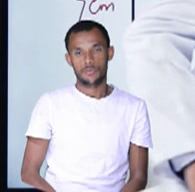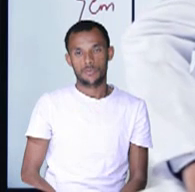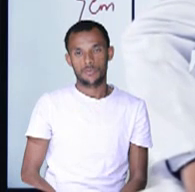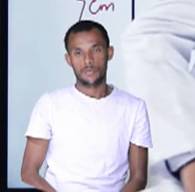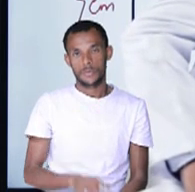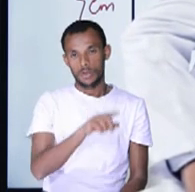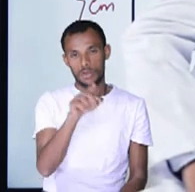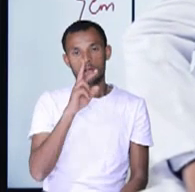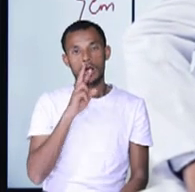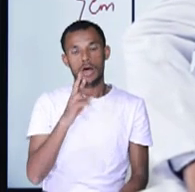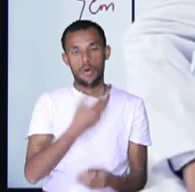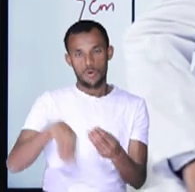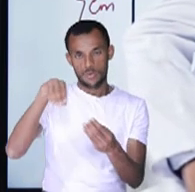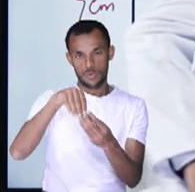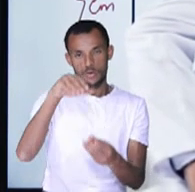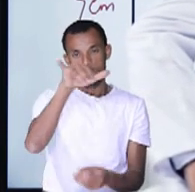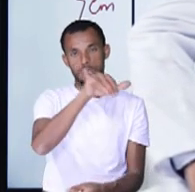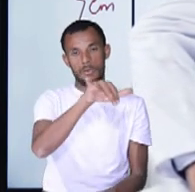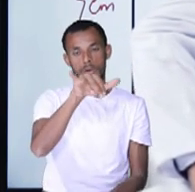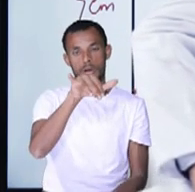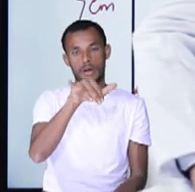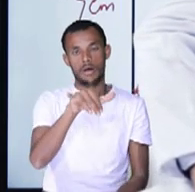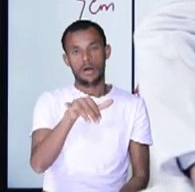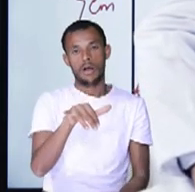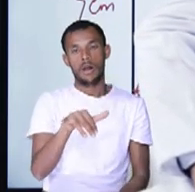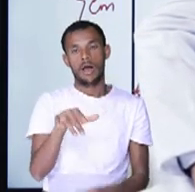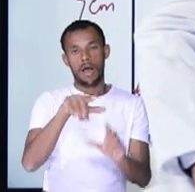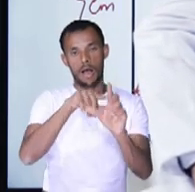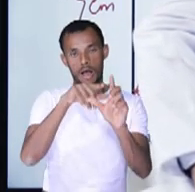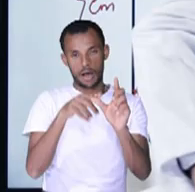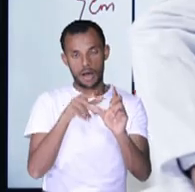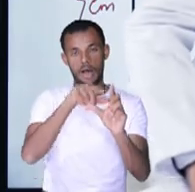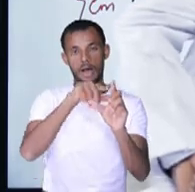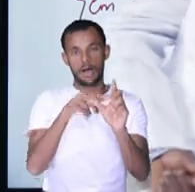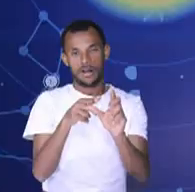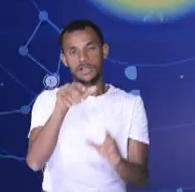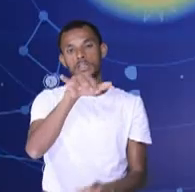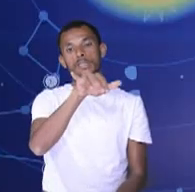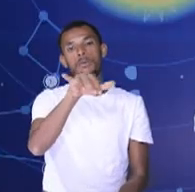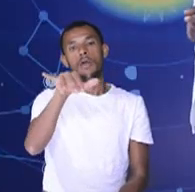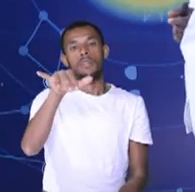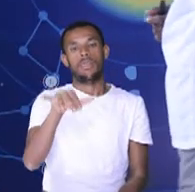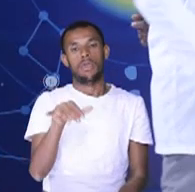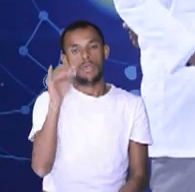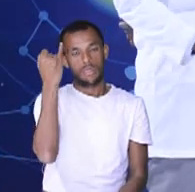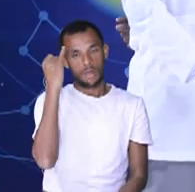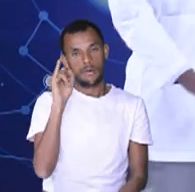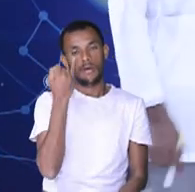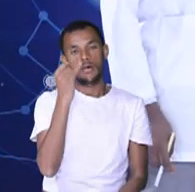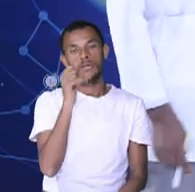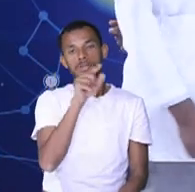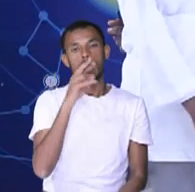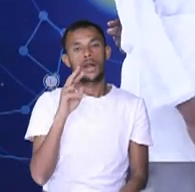ACD. They are also similar by angle similarity theorem. If they